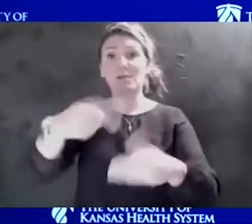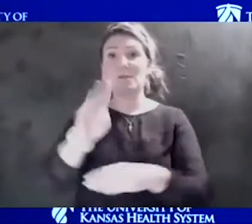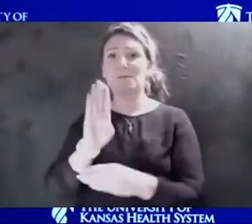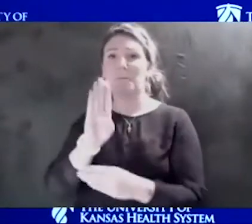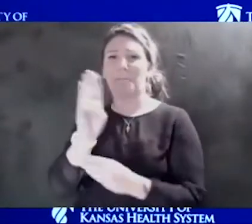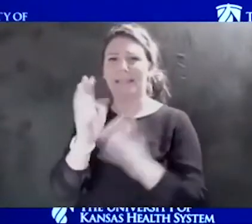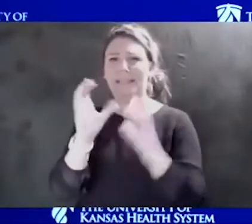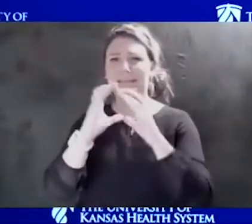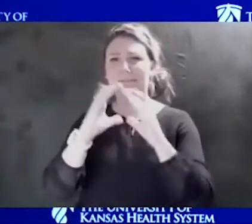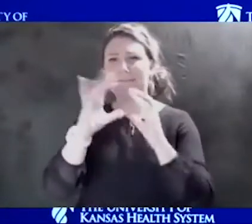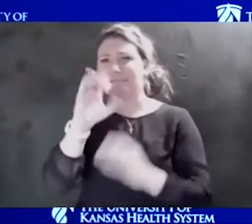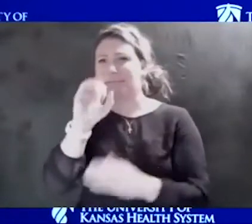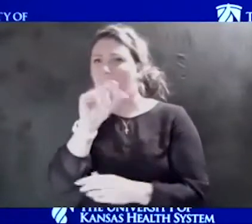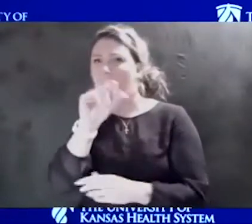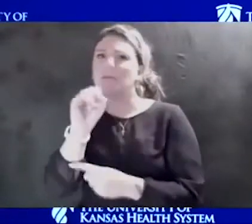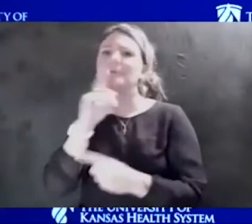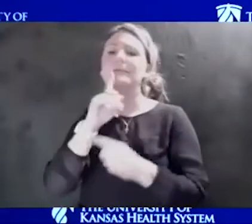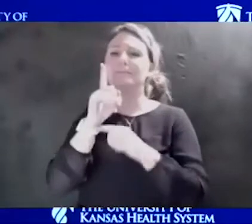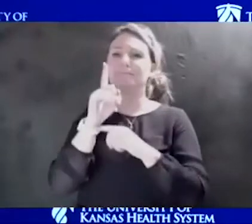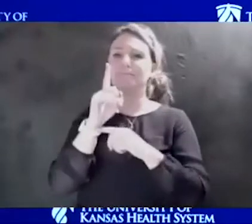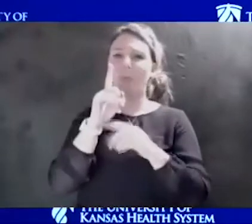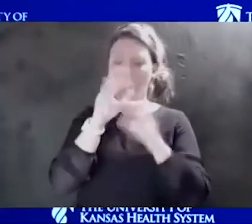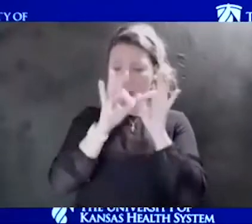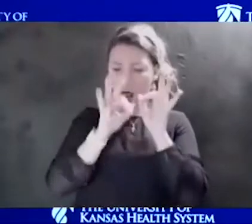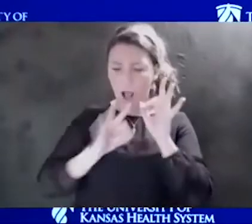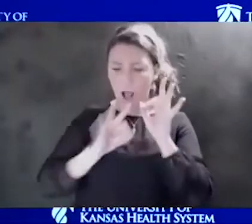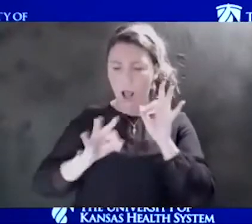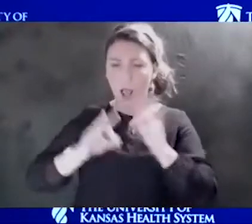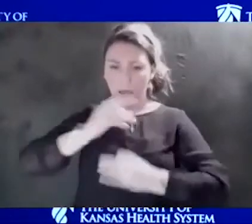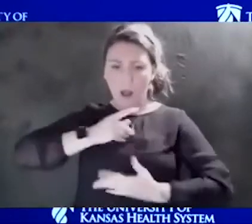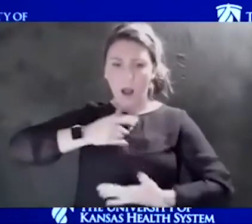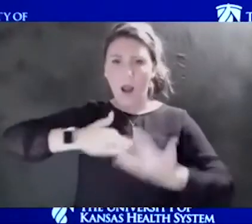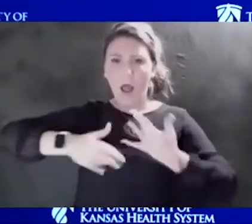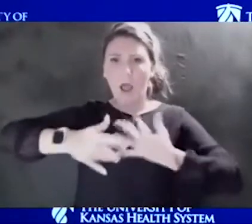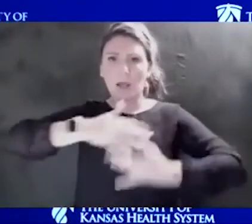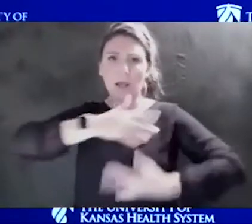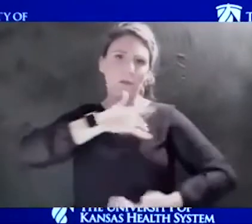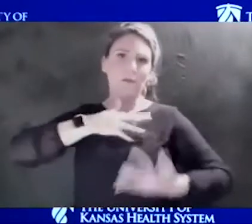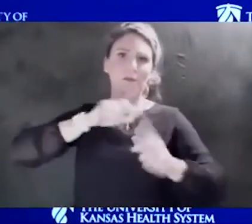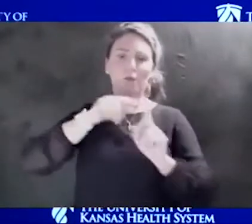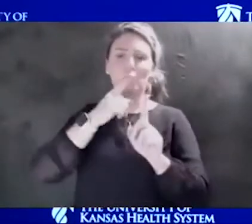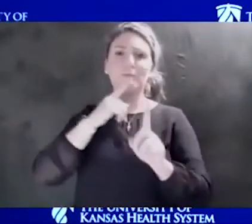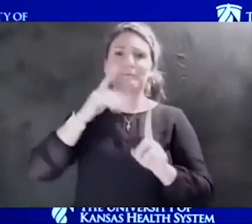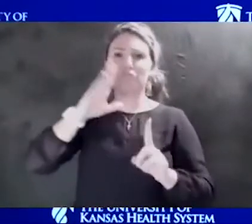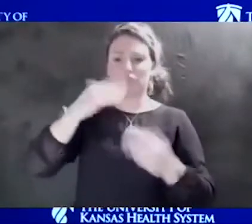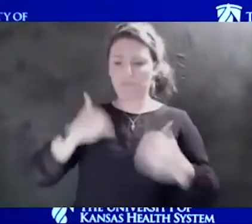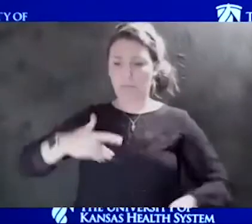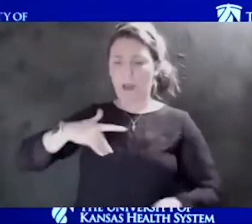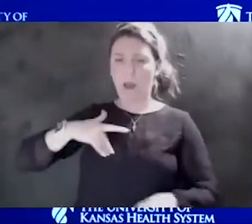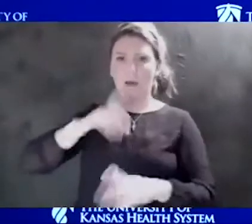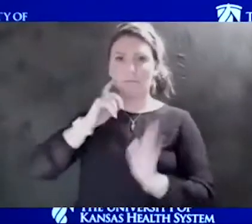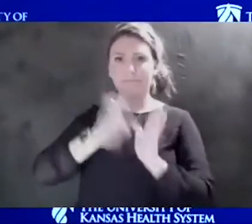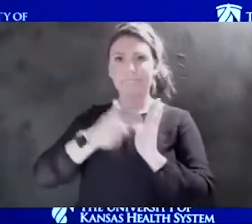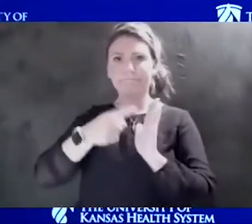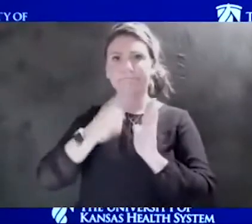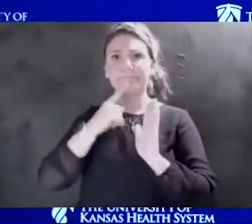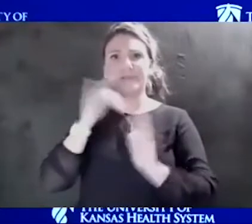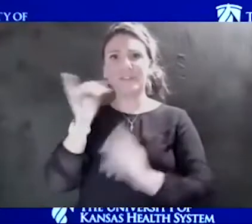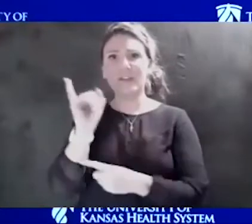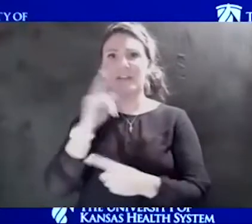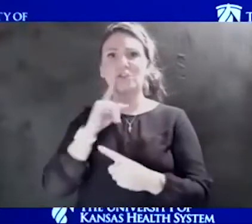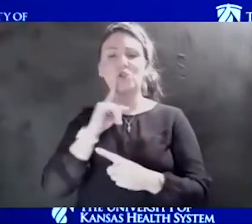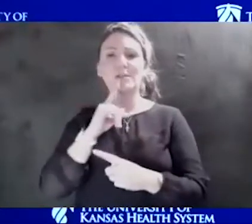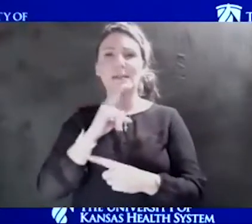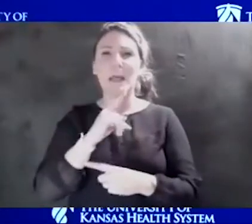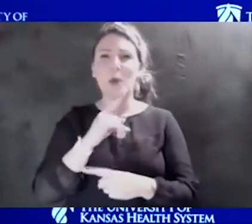circulating, which can be called into action very quickly when you see the infection again to create more antibodies. You have those memory T cells, which are there to